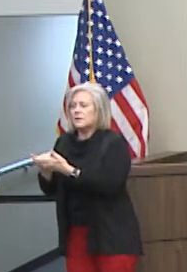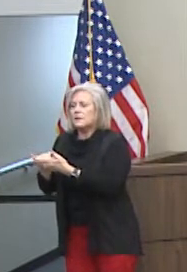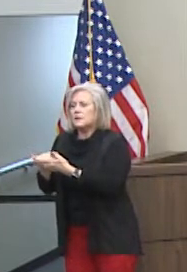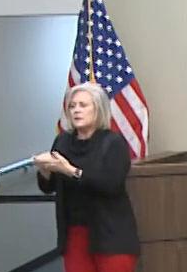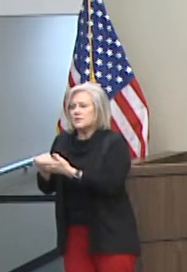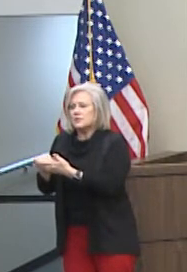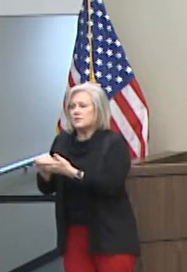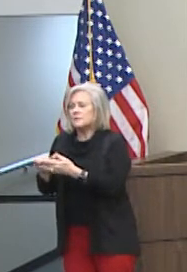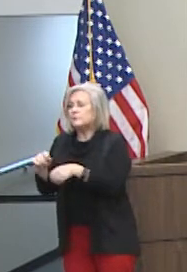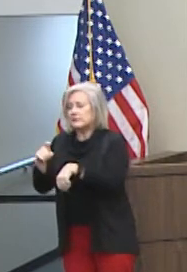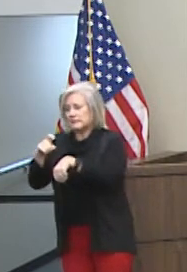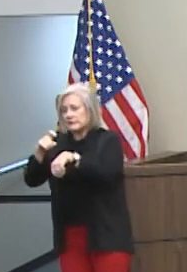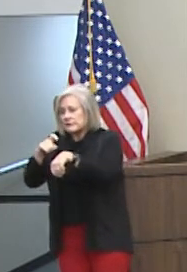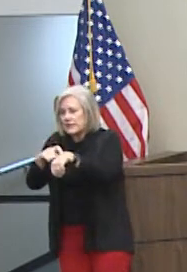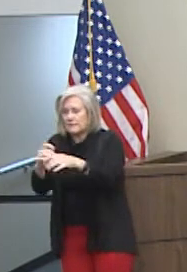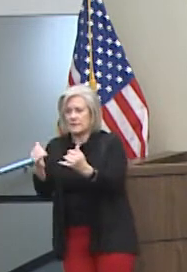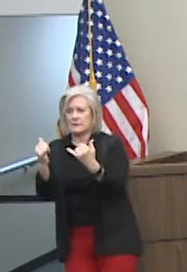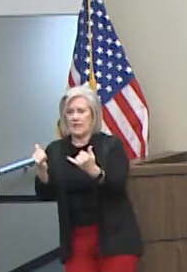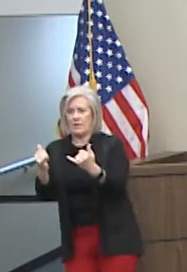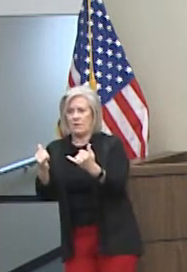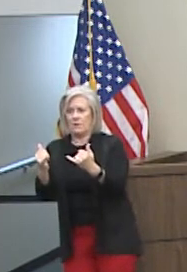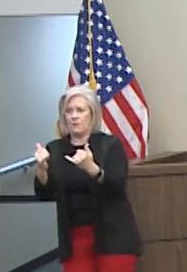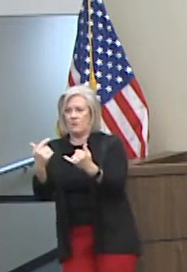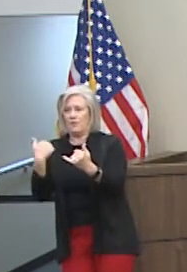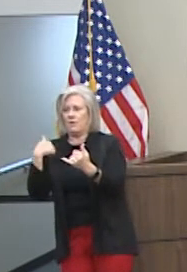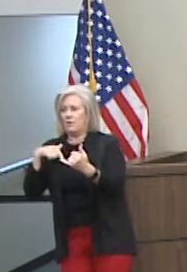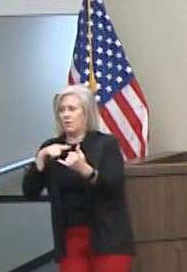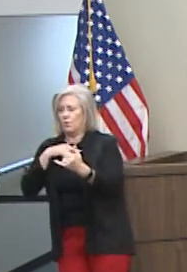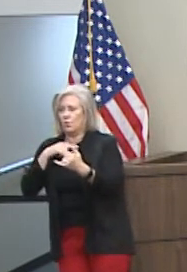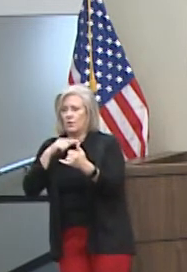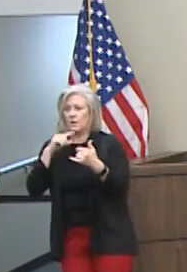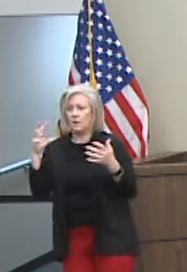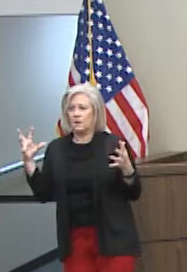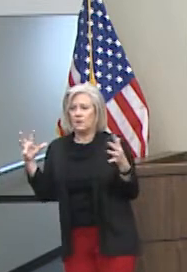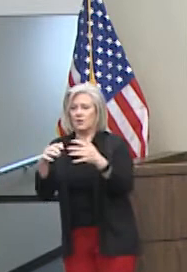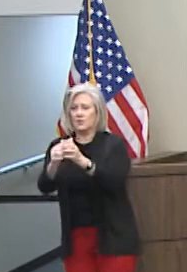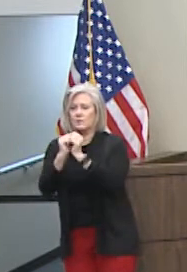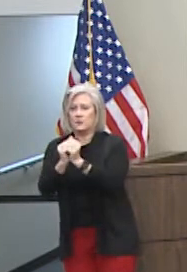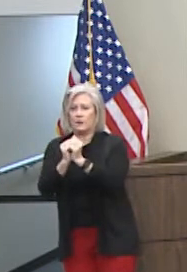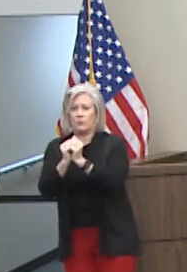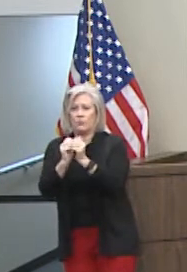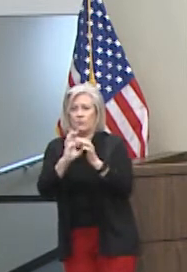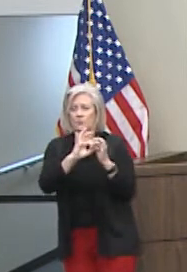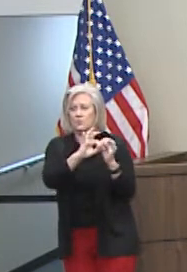But it's time to come together, and it's time to move forward.